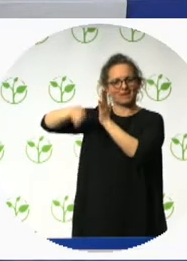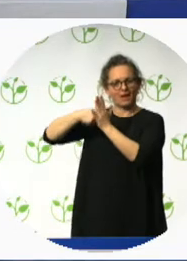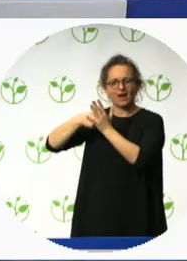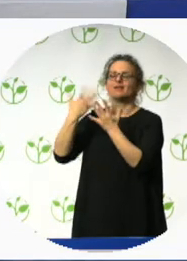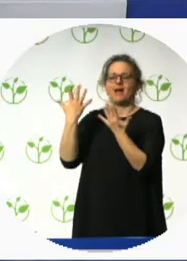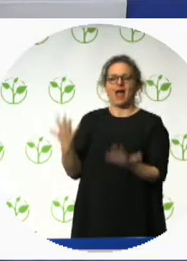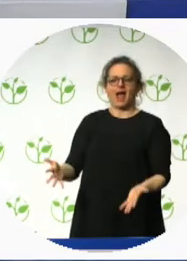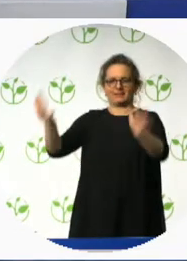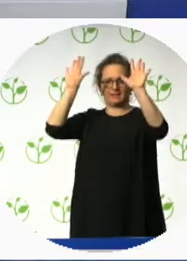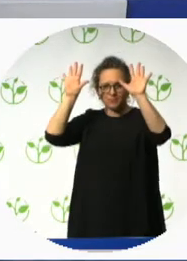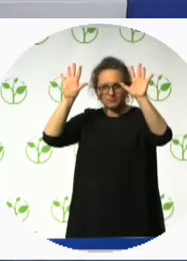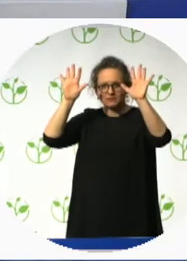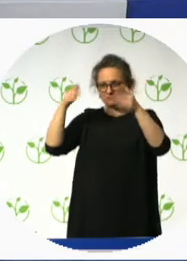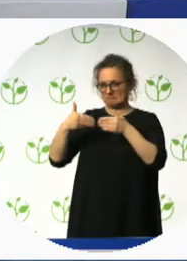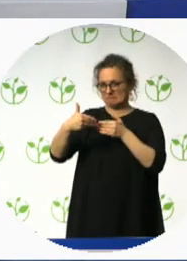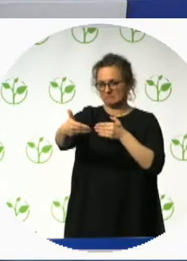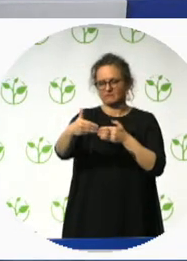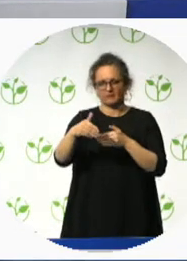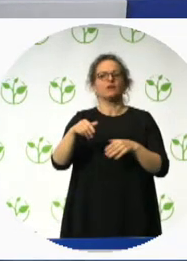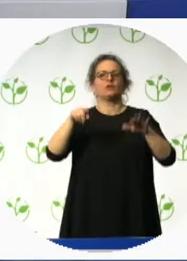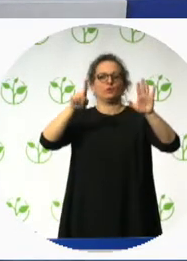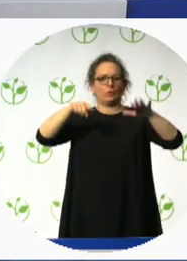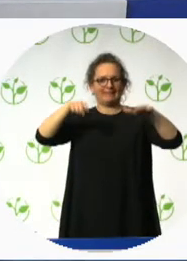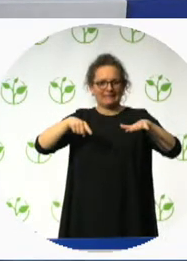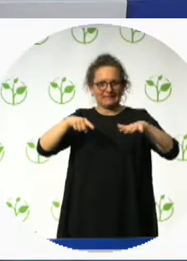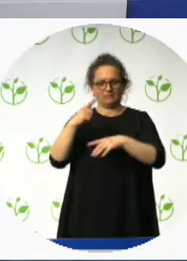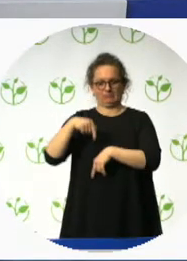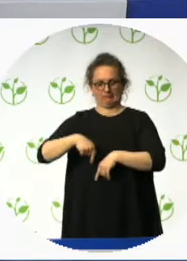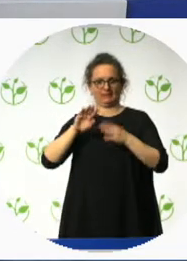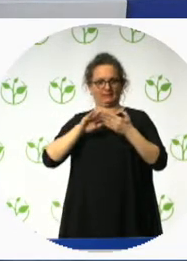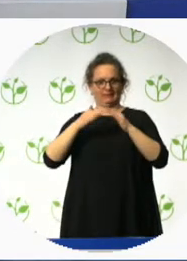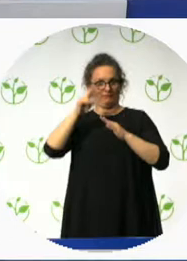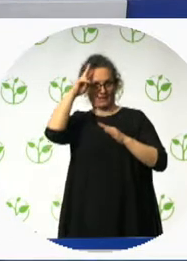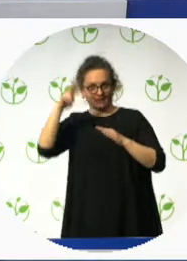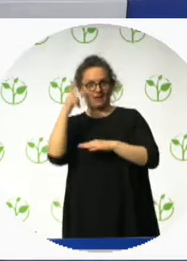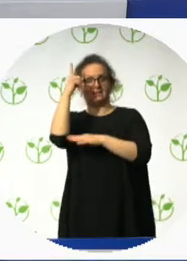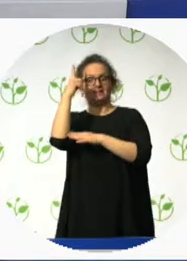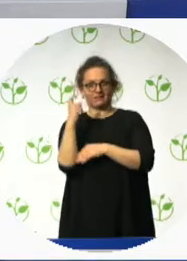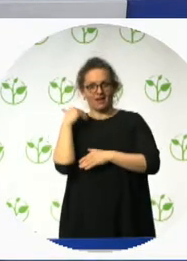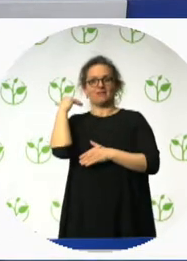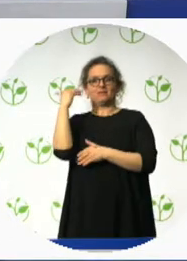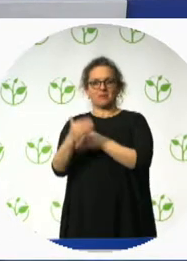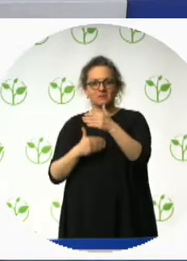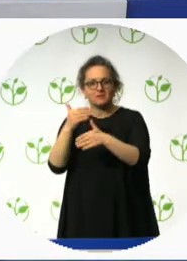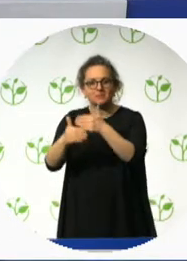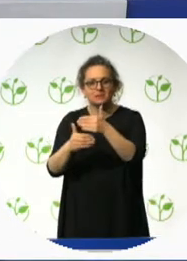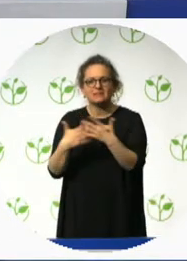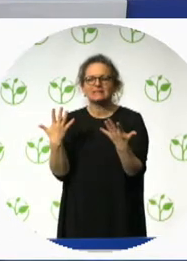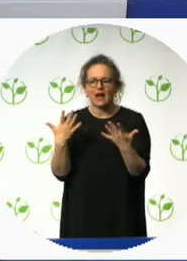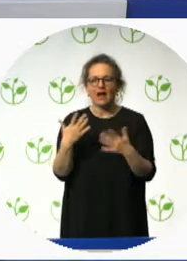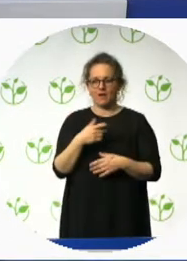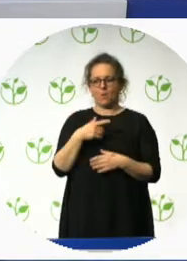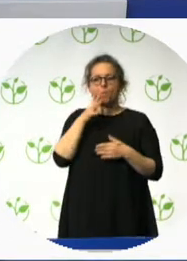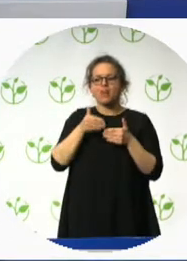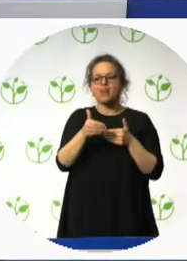yes, you will find in some days more information on our website, and we're really